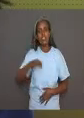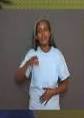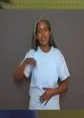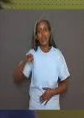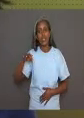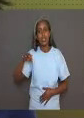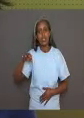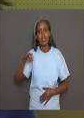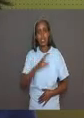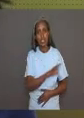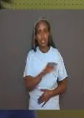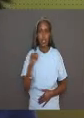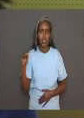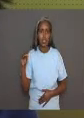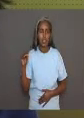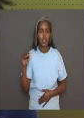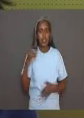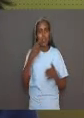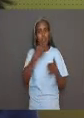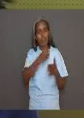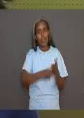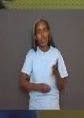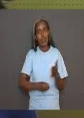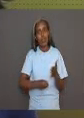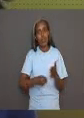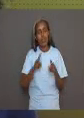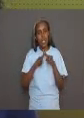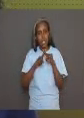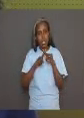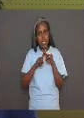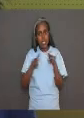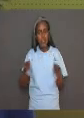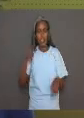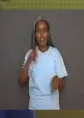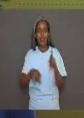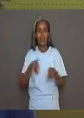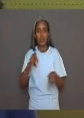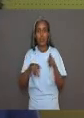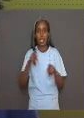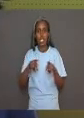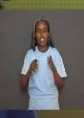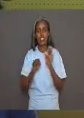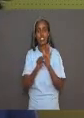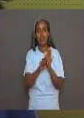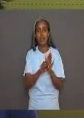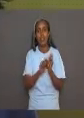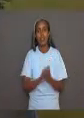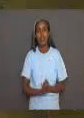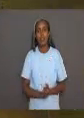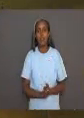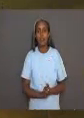frequencies and values of different population samples.